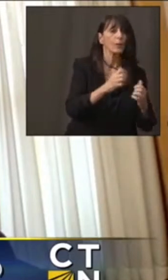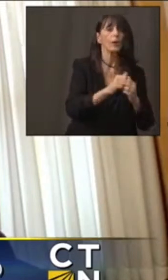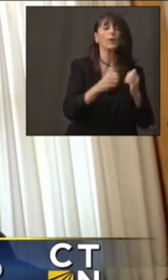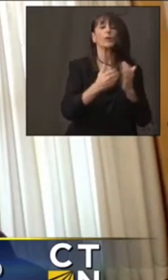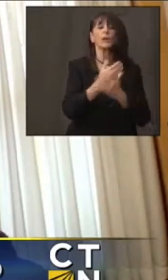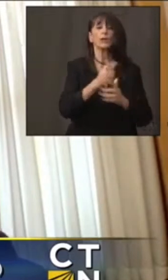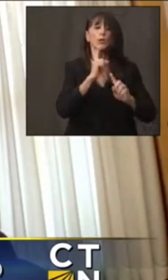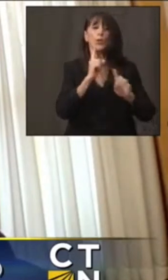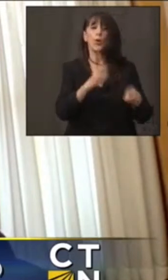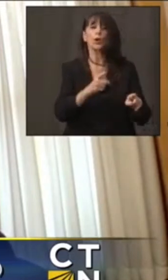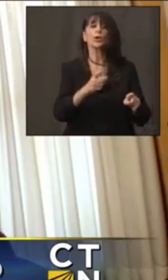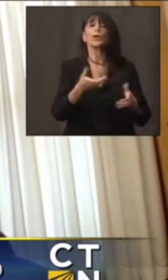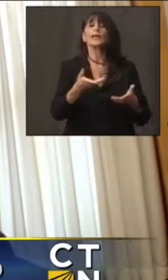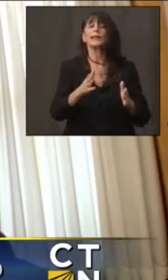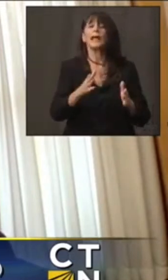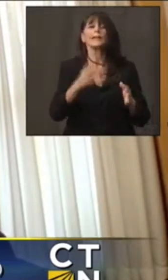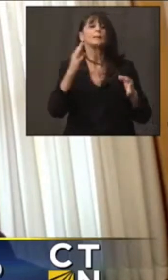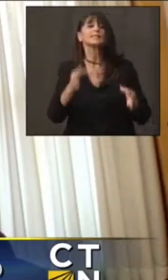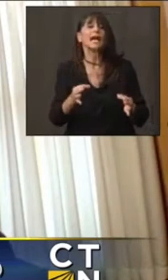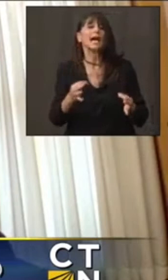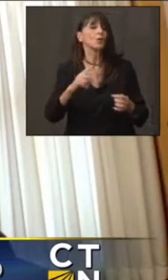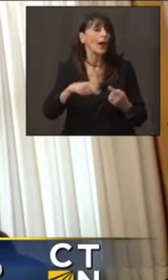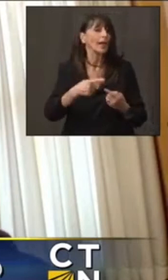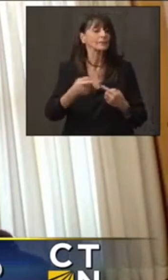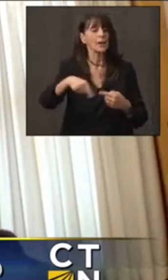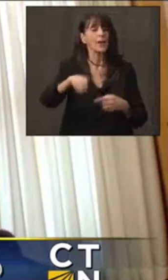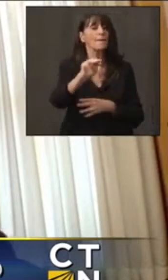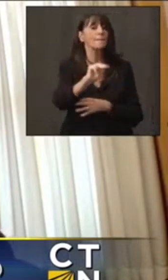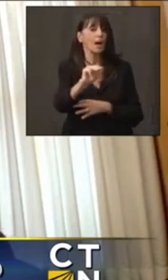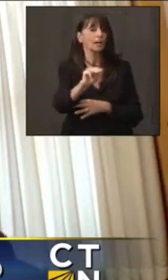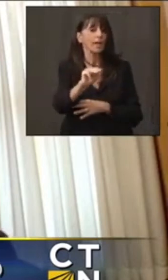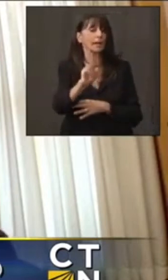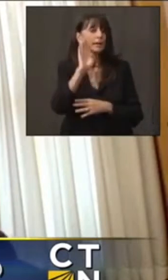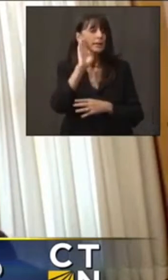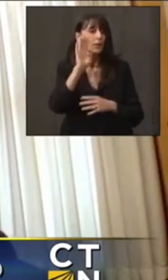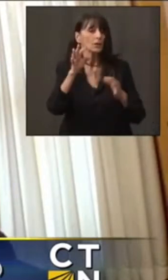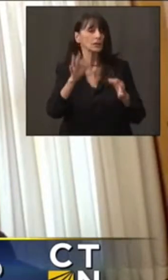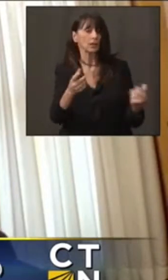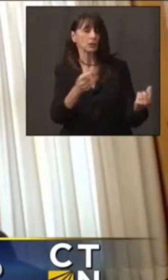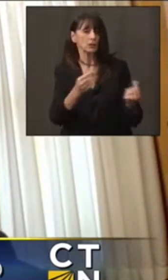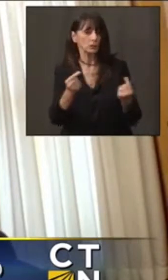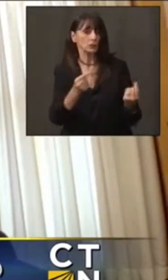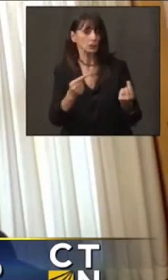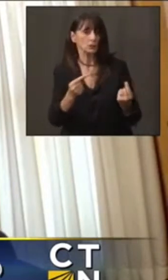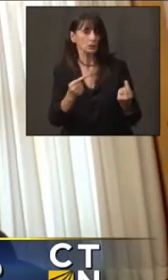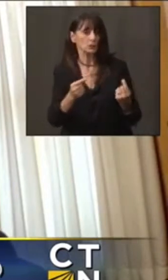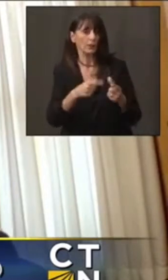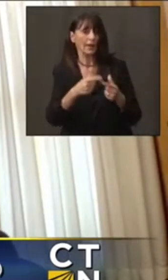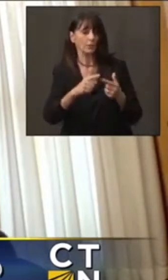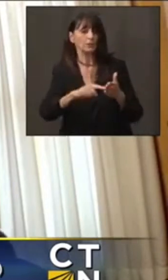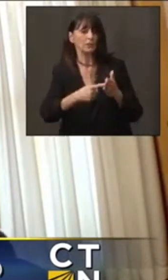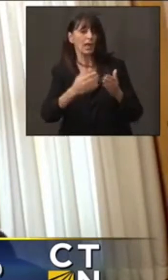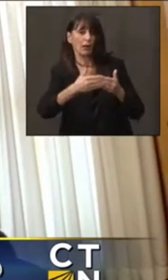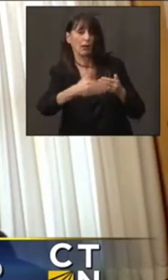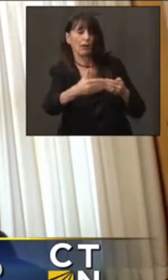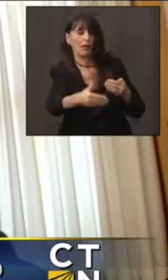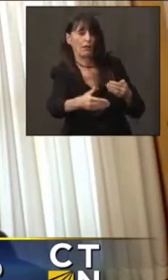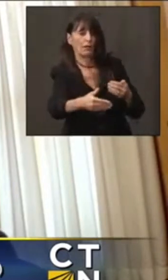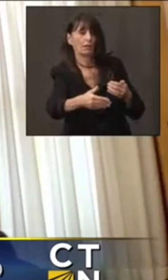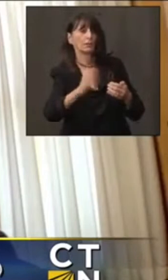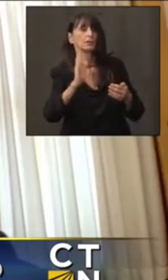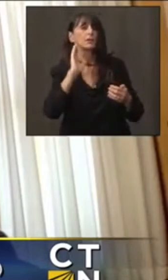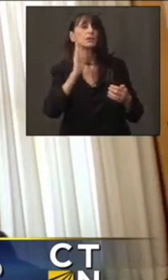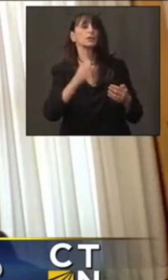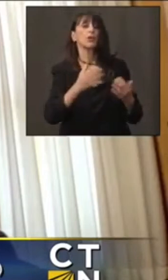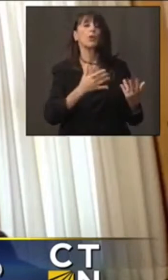order, they'll have until Monday to make that decision, which would then be effective, a couple days after that. So we'll await their